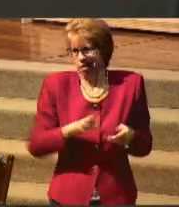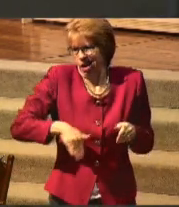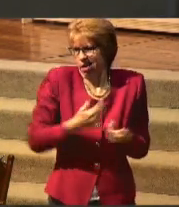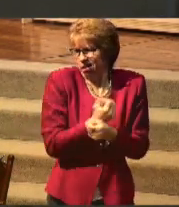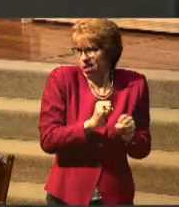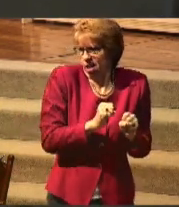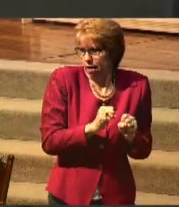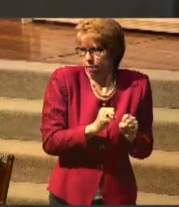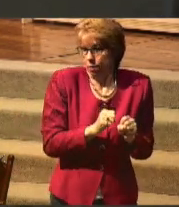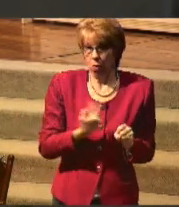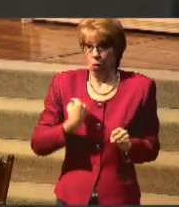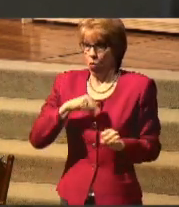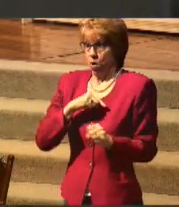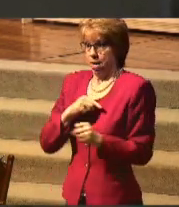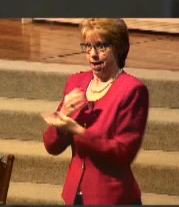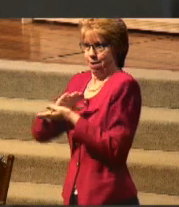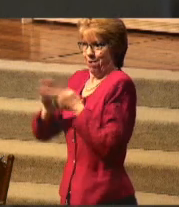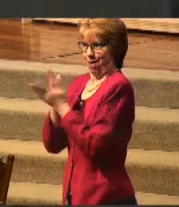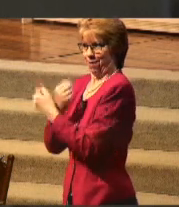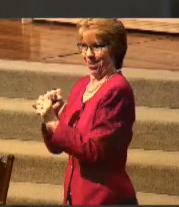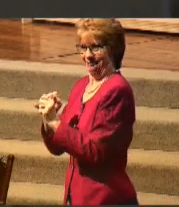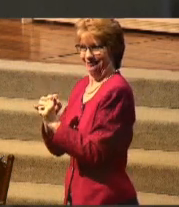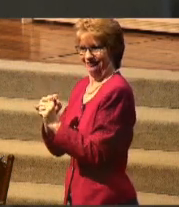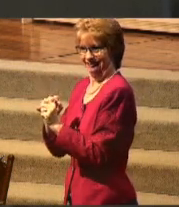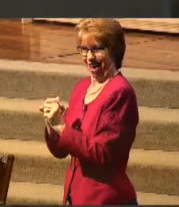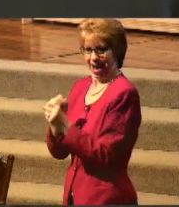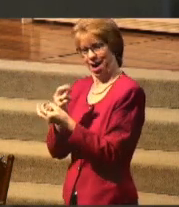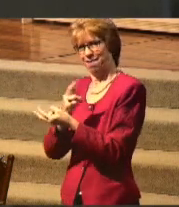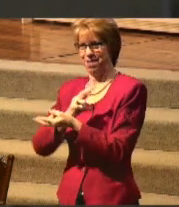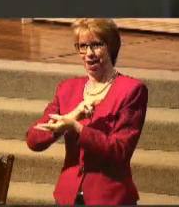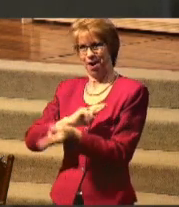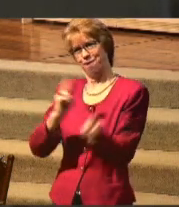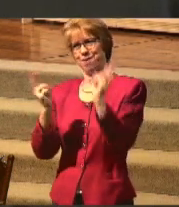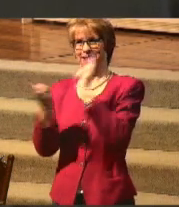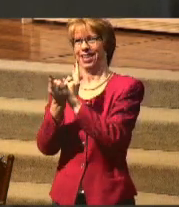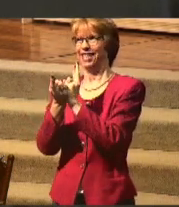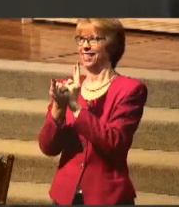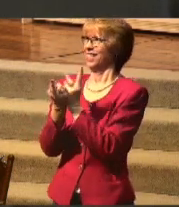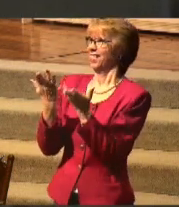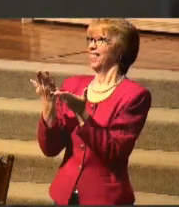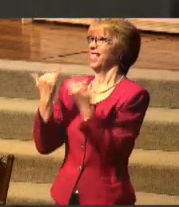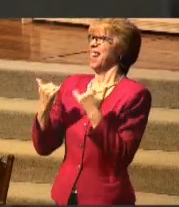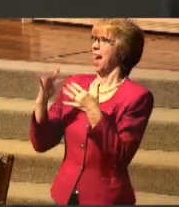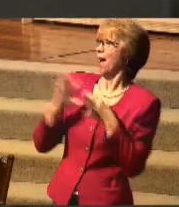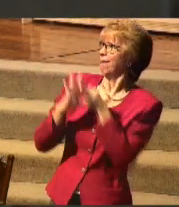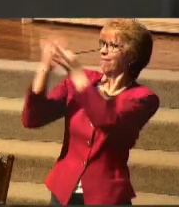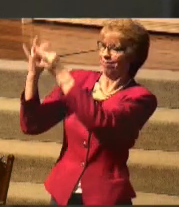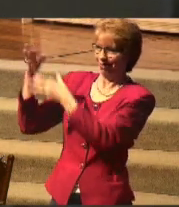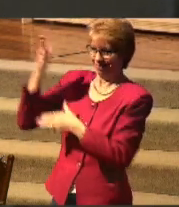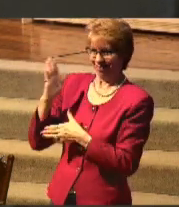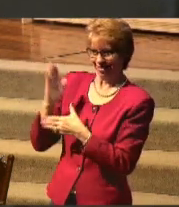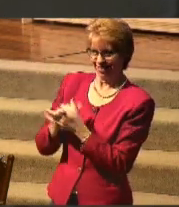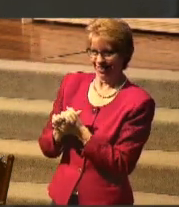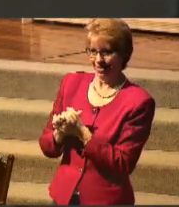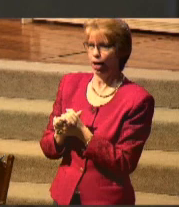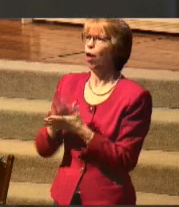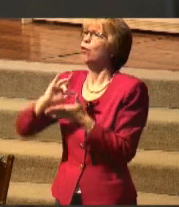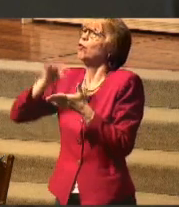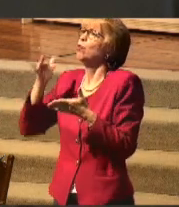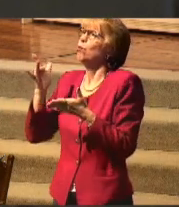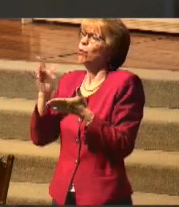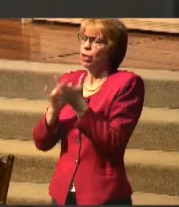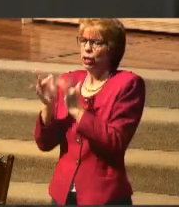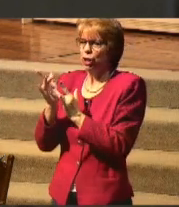When we got saved, when we were redeemed and born again as a child of God, then the glory of Jesus Christ came within us, and he